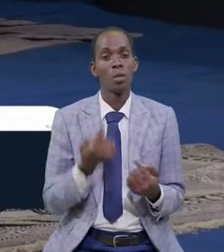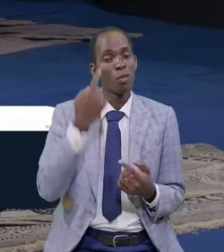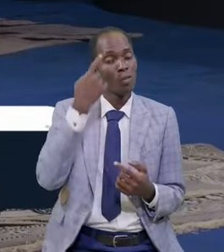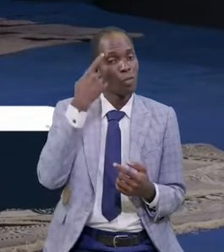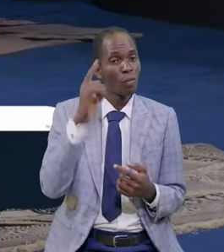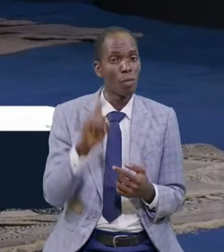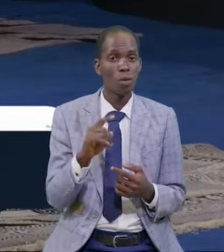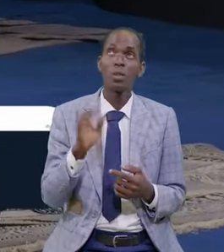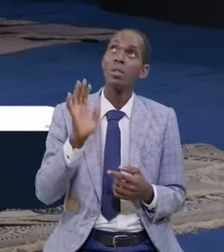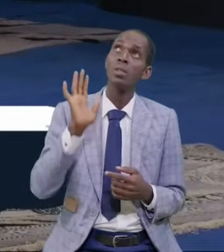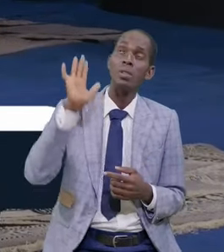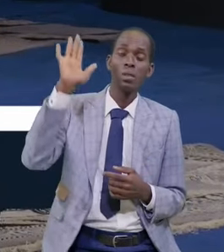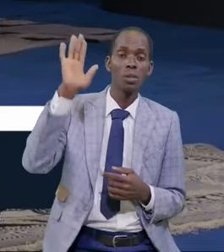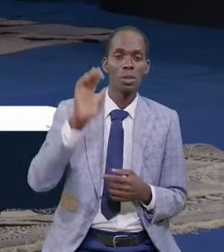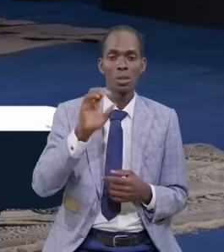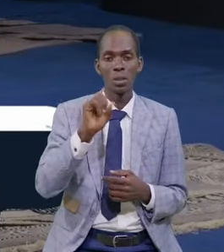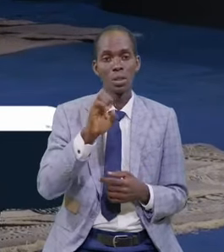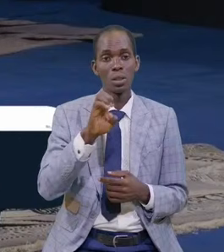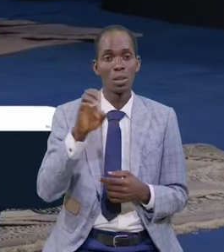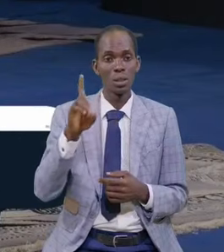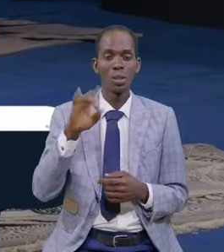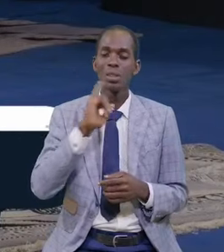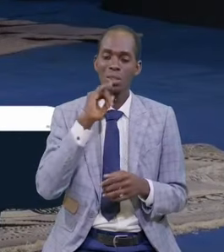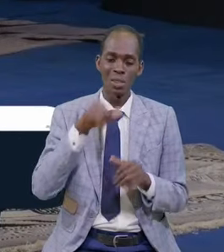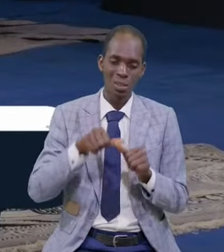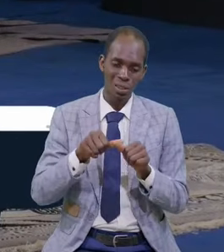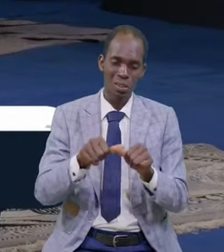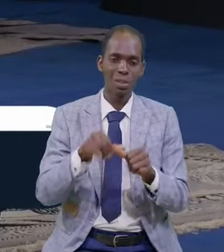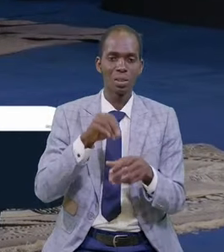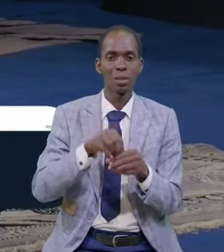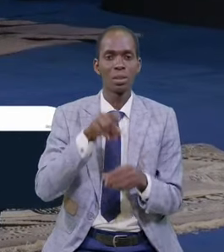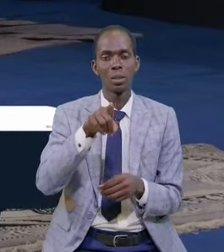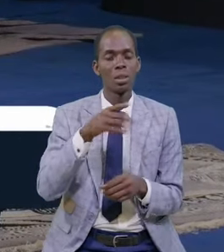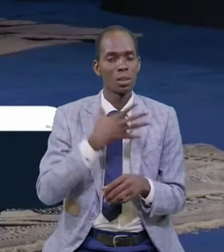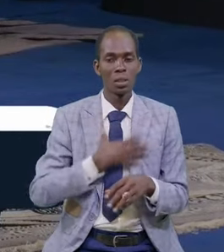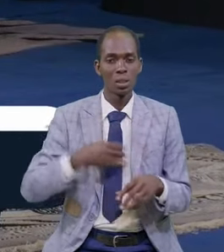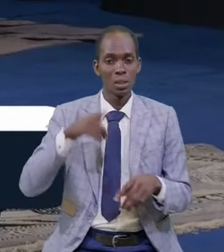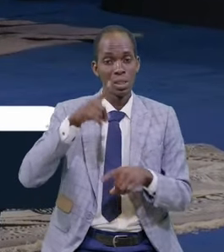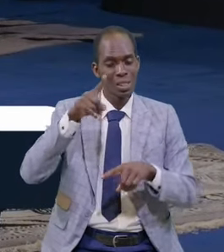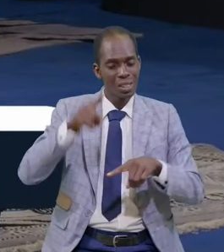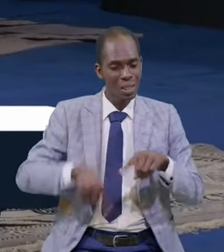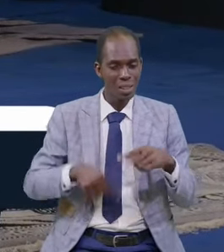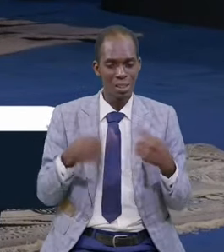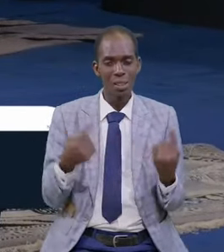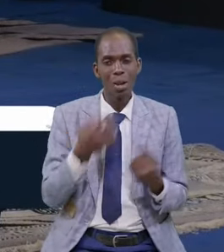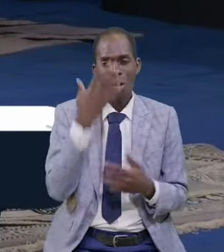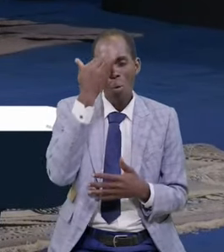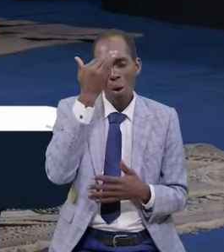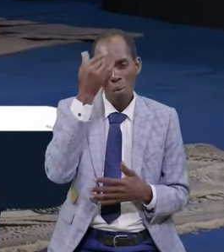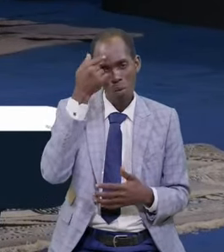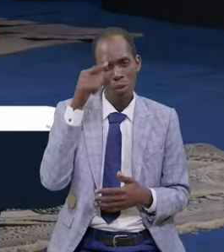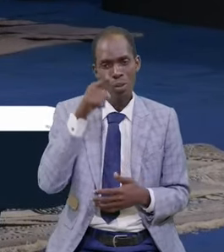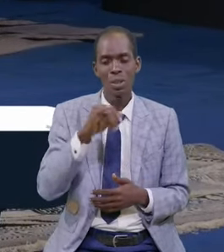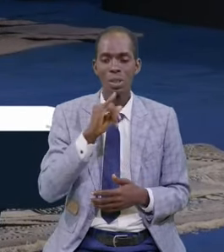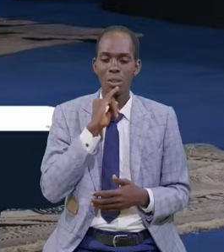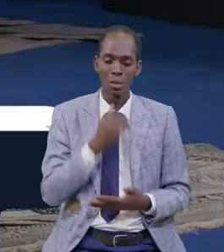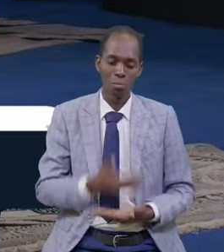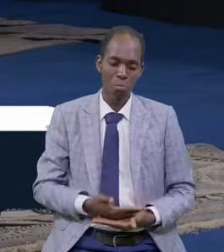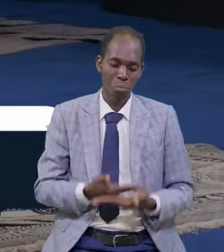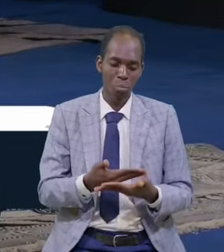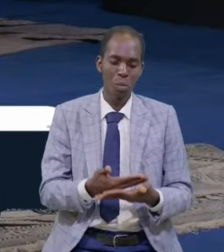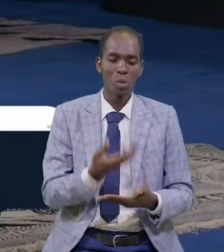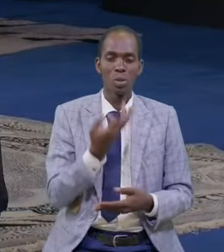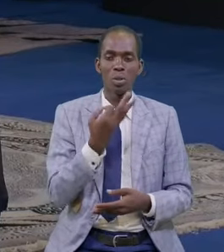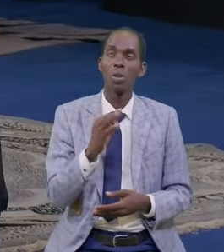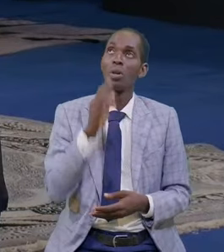him and he cannot sin because is born of God look at number two there number two